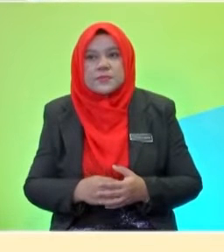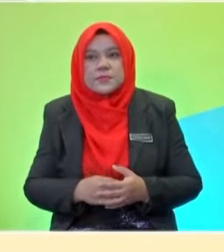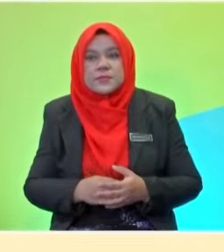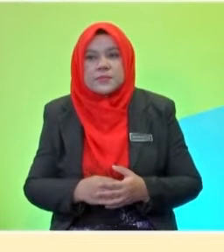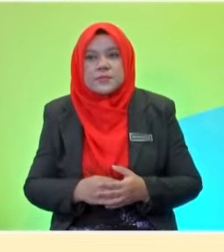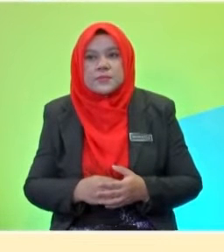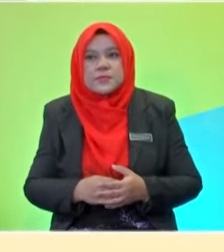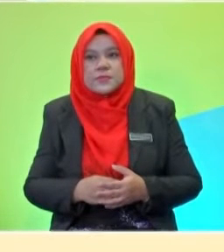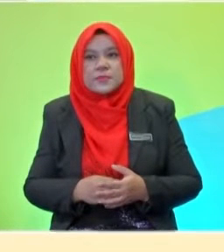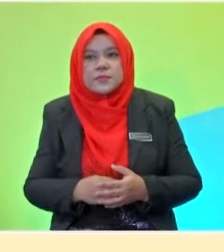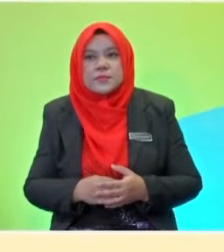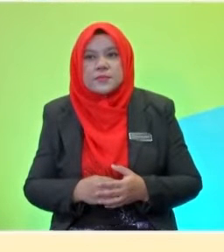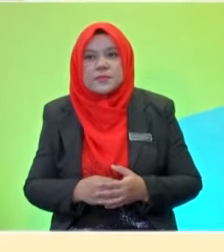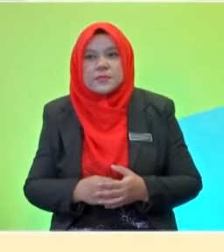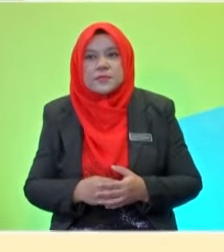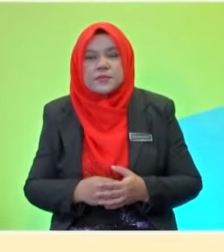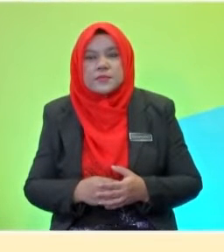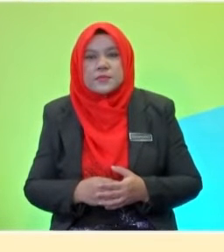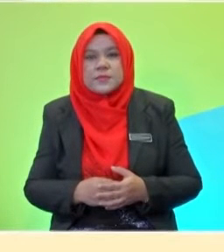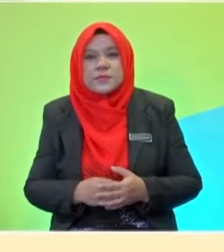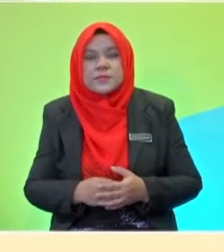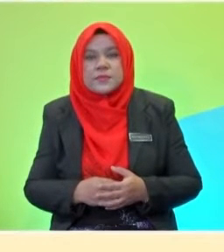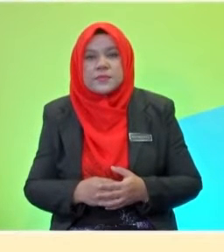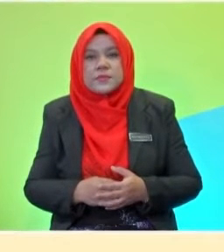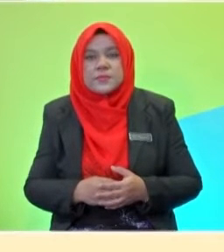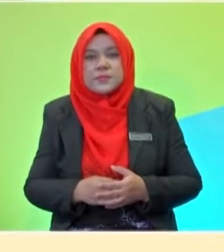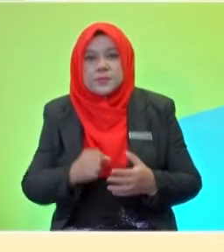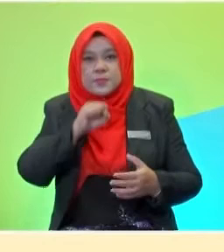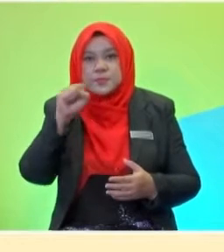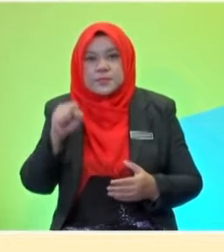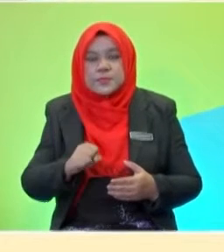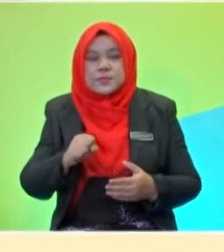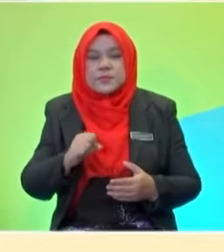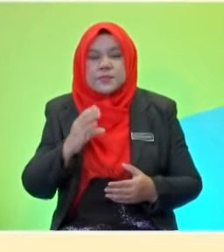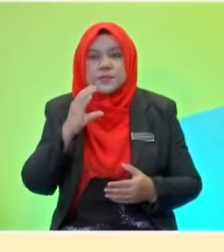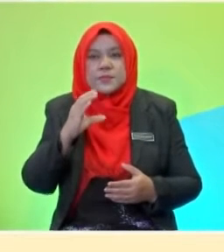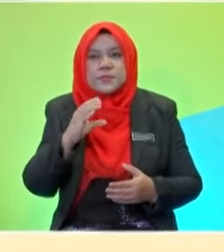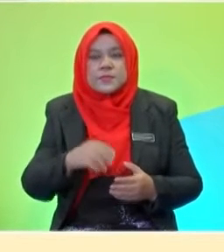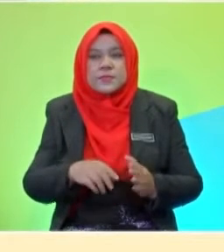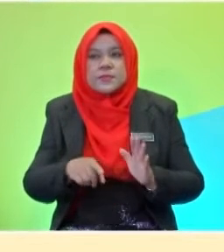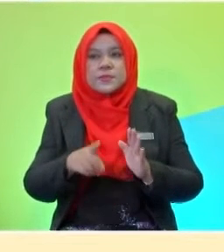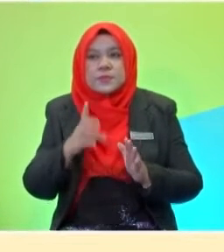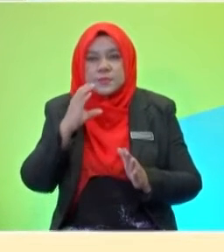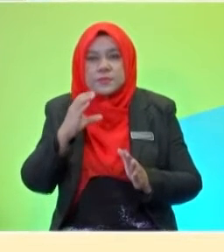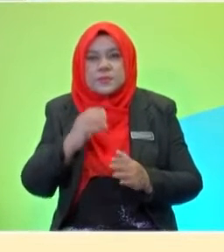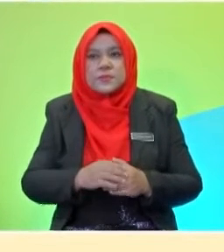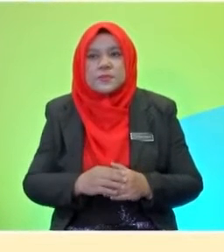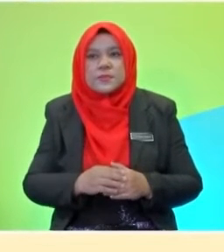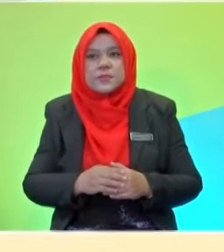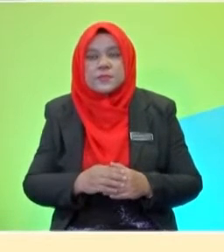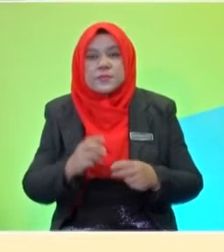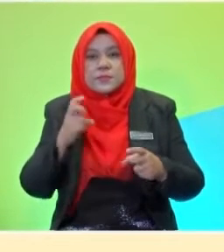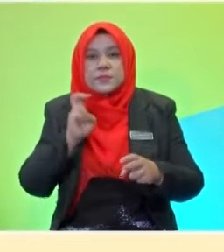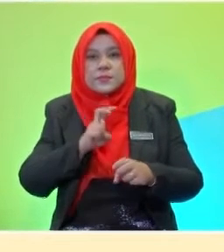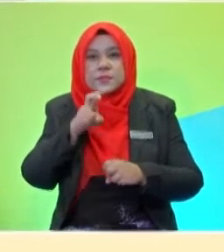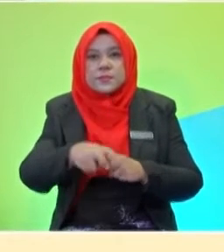You don't shake it, Charu. Okay. Hold it. Okay, good. My question is C divided 8 equals 2. To find C, we need to multiply 8